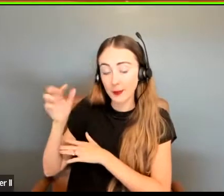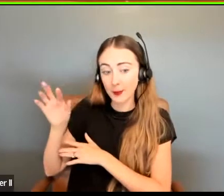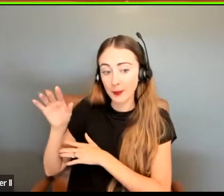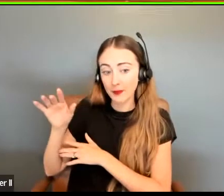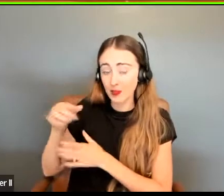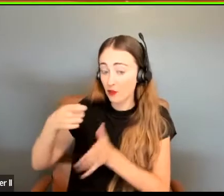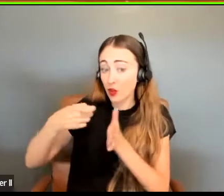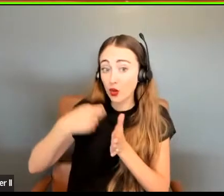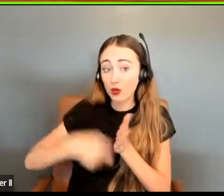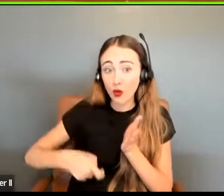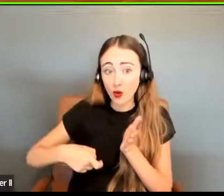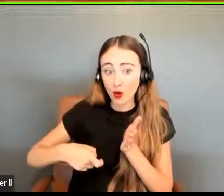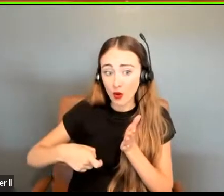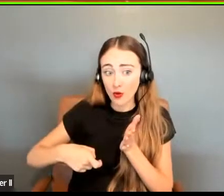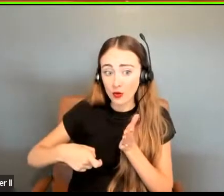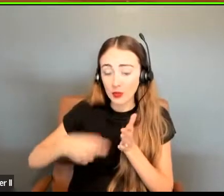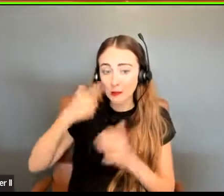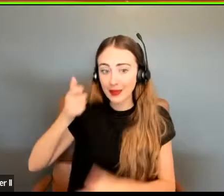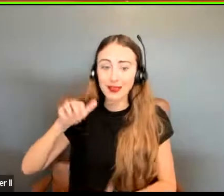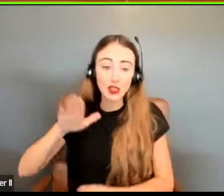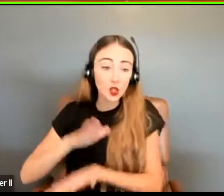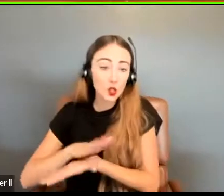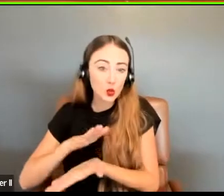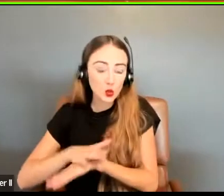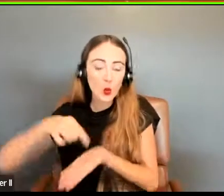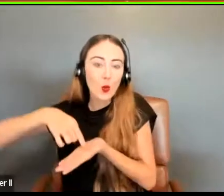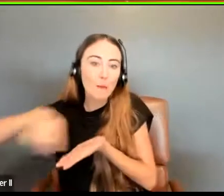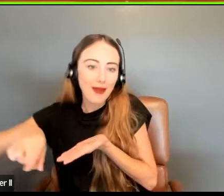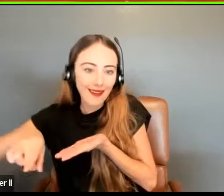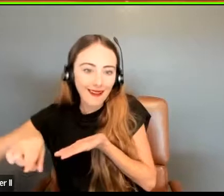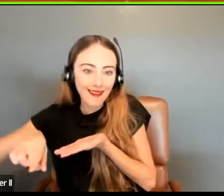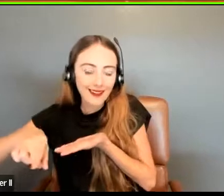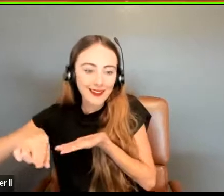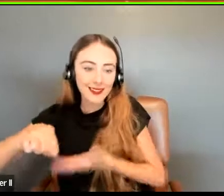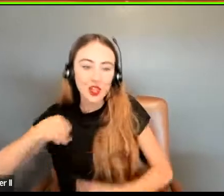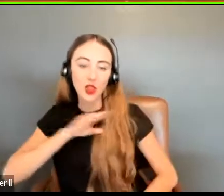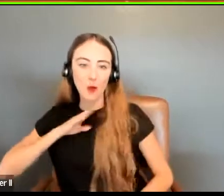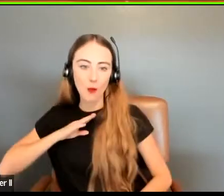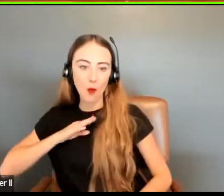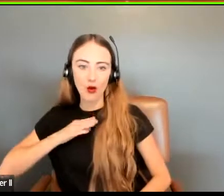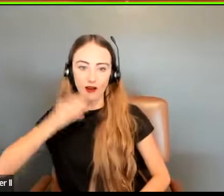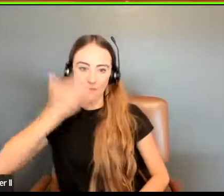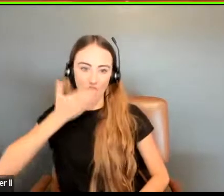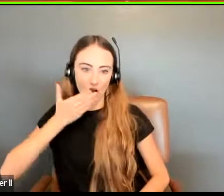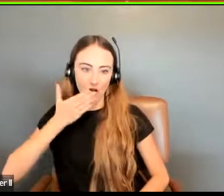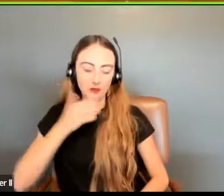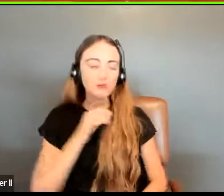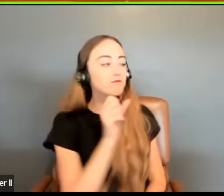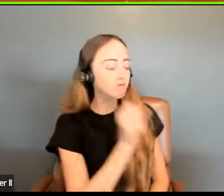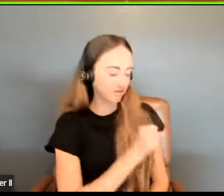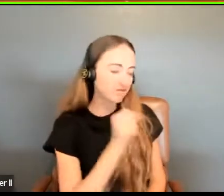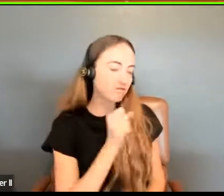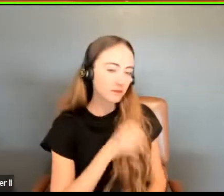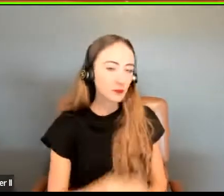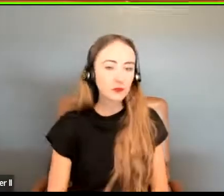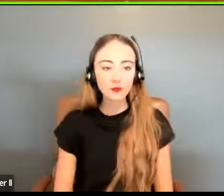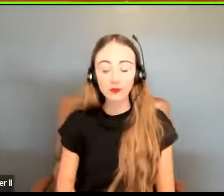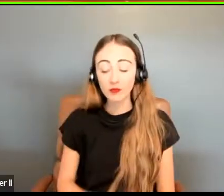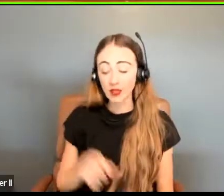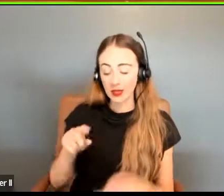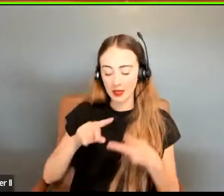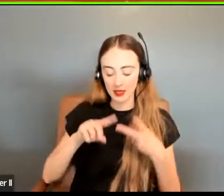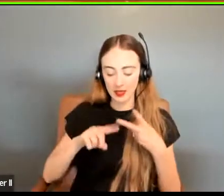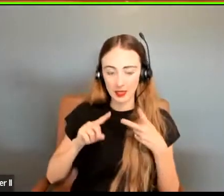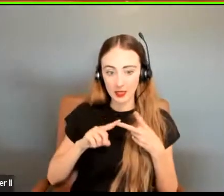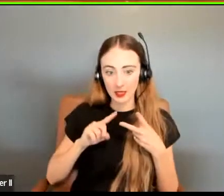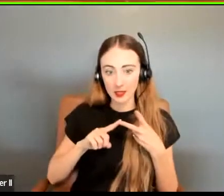the cost, given that schools pay the College Board upfront. I believe that's correct. Okay. The second question I